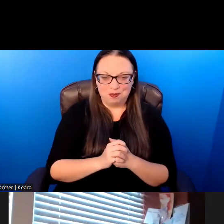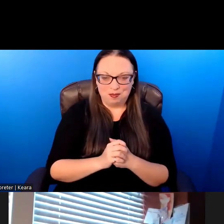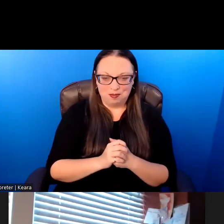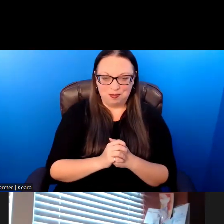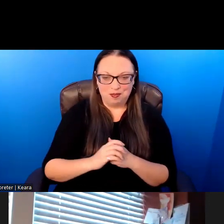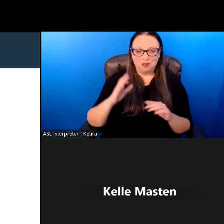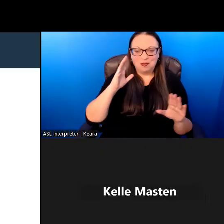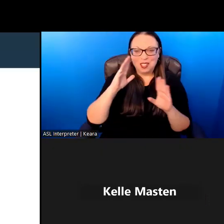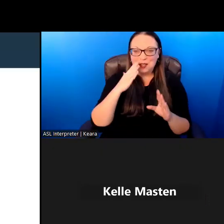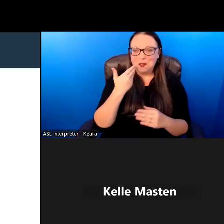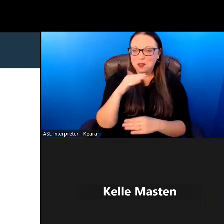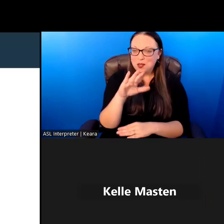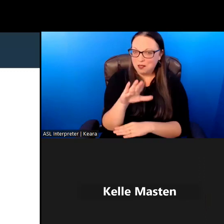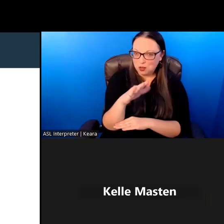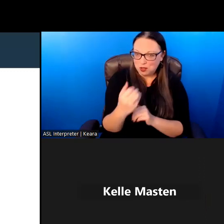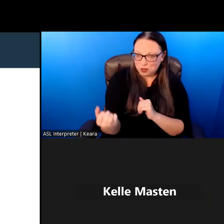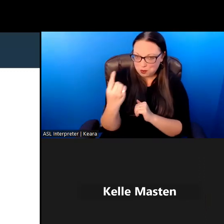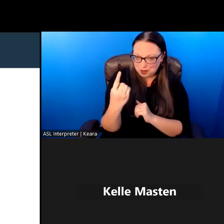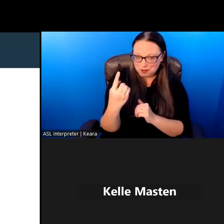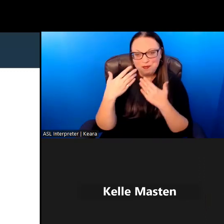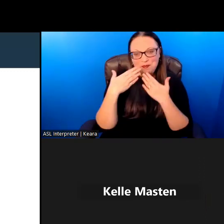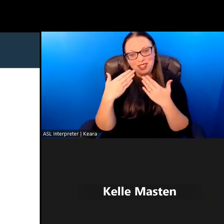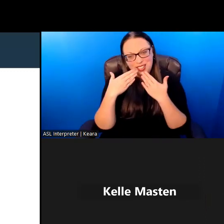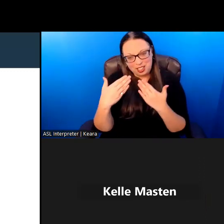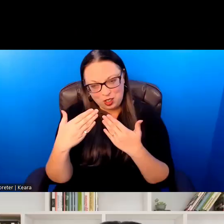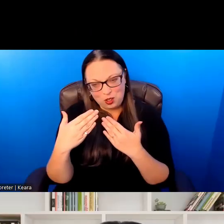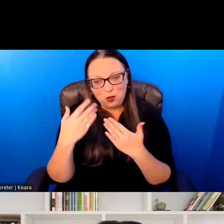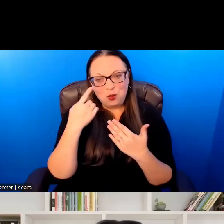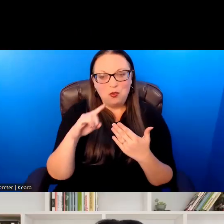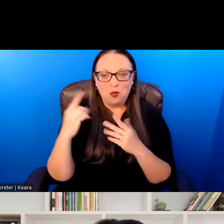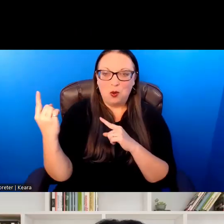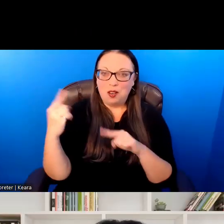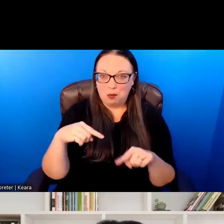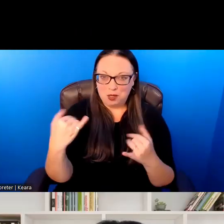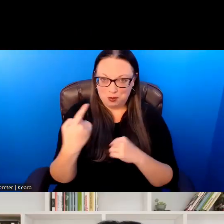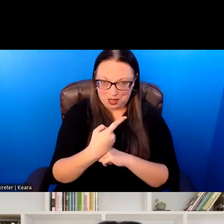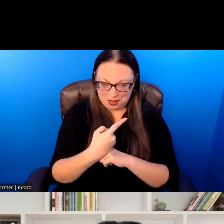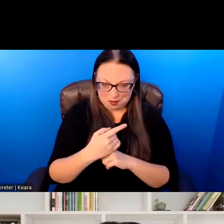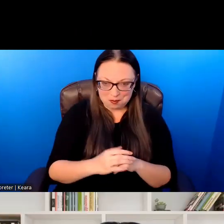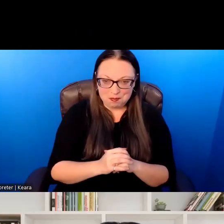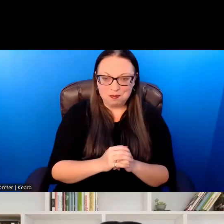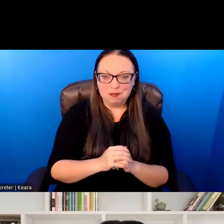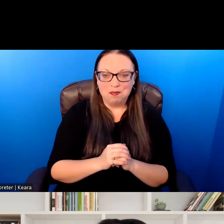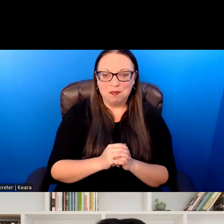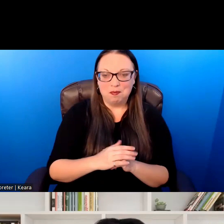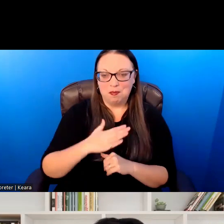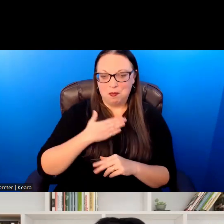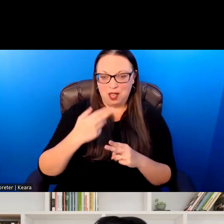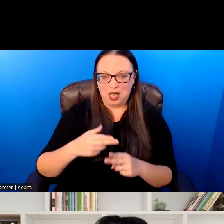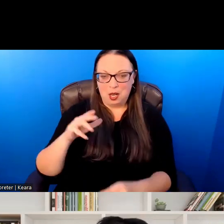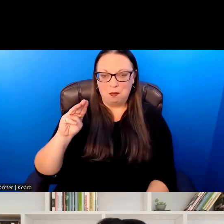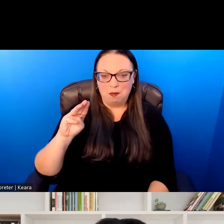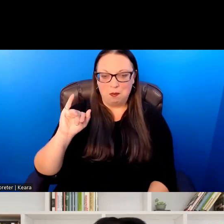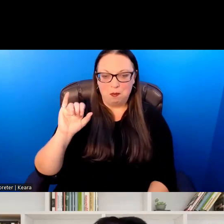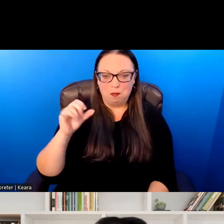Good afternoon, everyone. Thank you for attending. My name